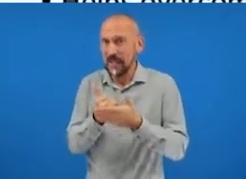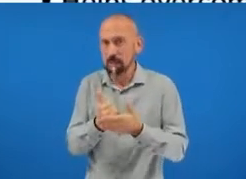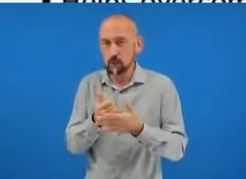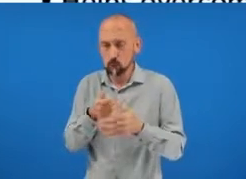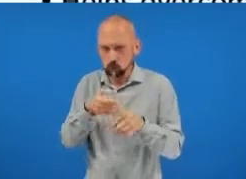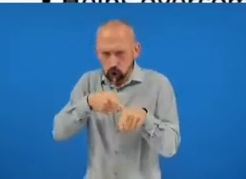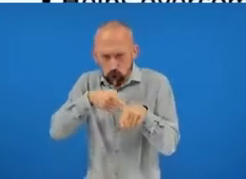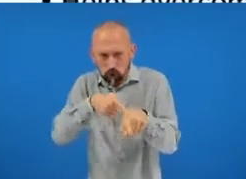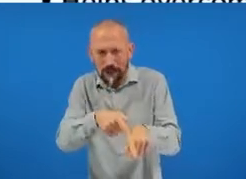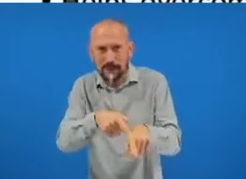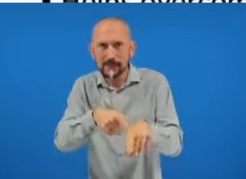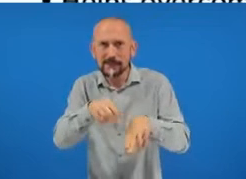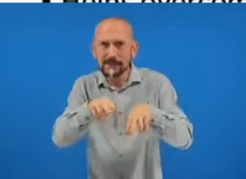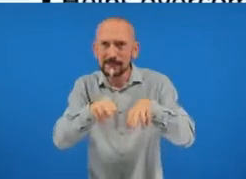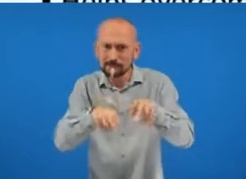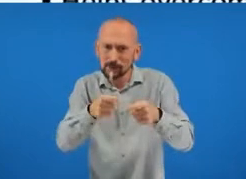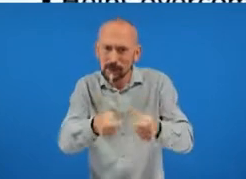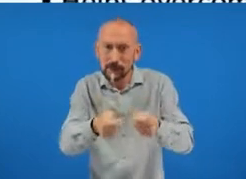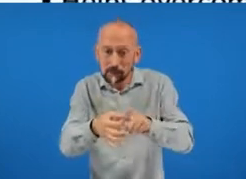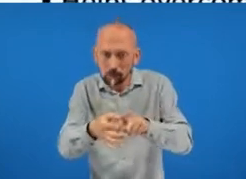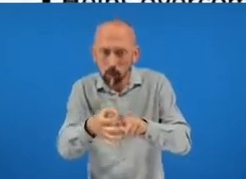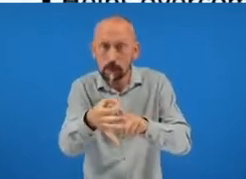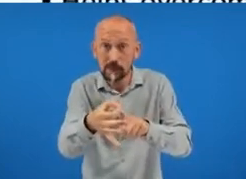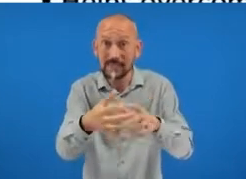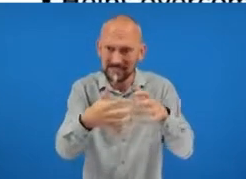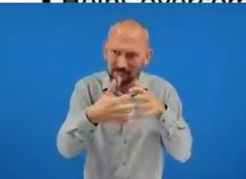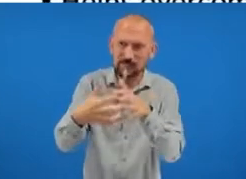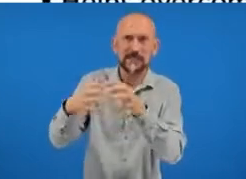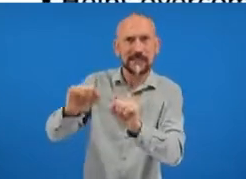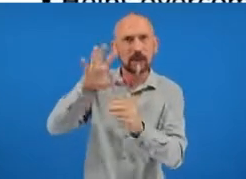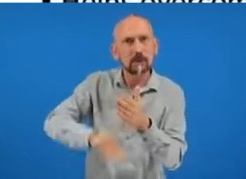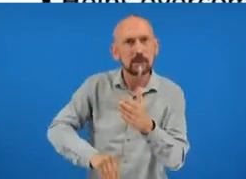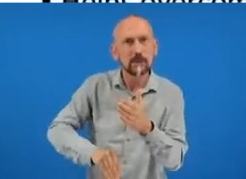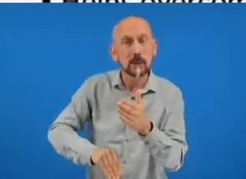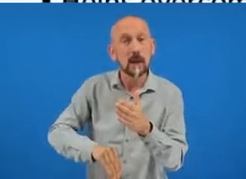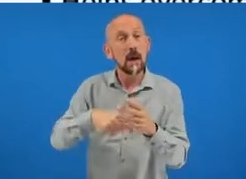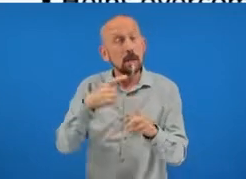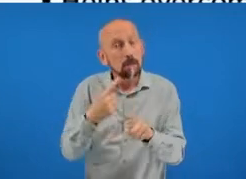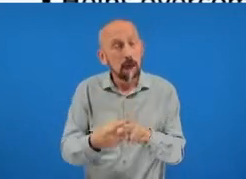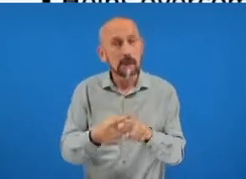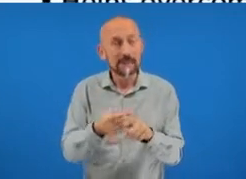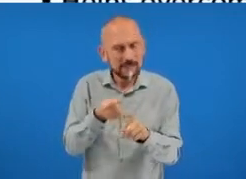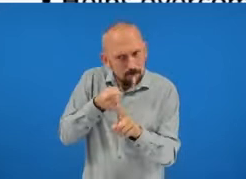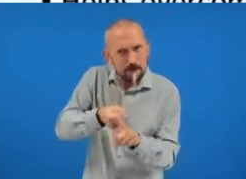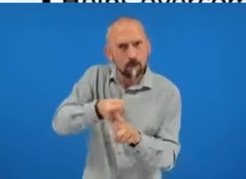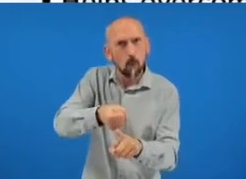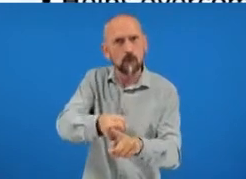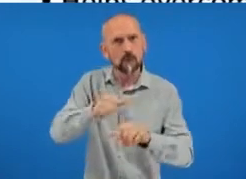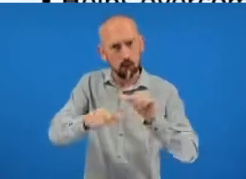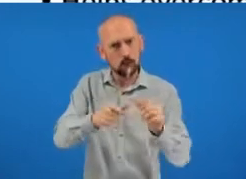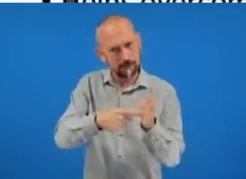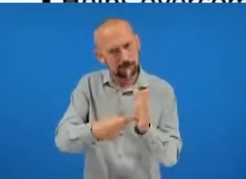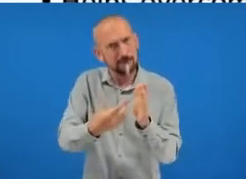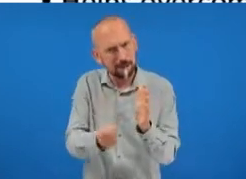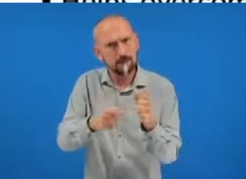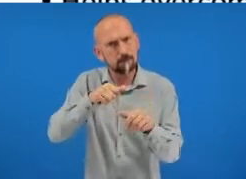in treatment that really fitted with the person's experience, but to reinforce the progress that was being made in treatment and to really help the